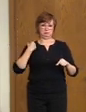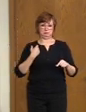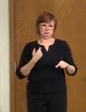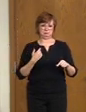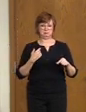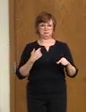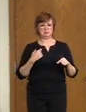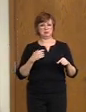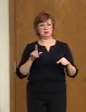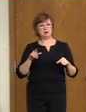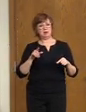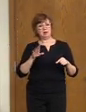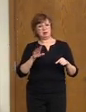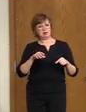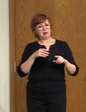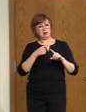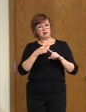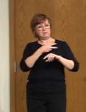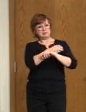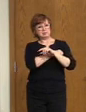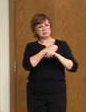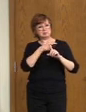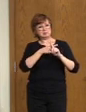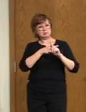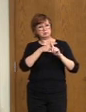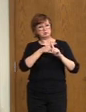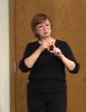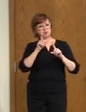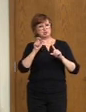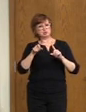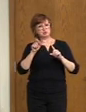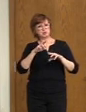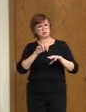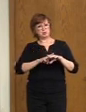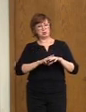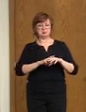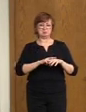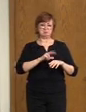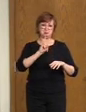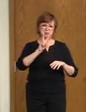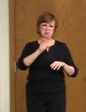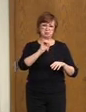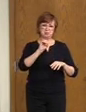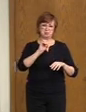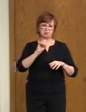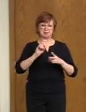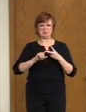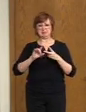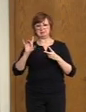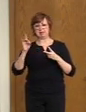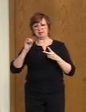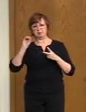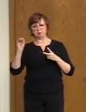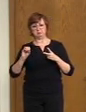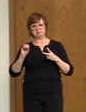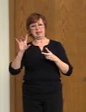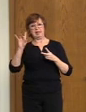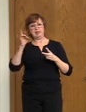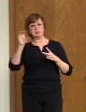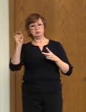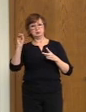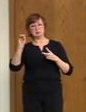you keep a vaccine at 2 to 8 degrees. In the past, we've had some vaccines that had to be kept in a